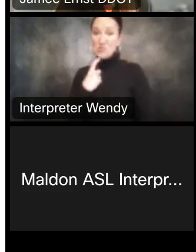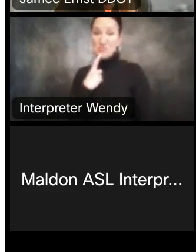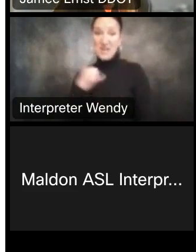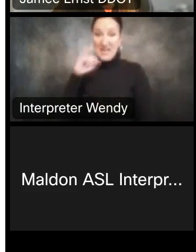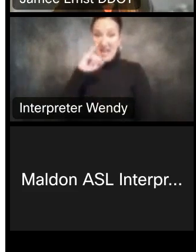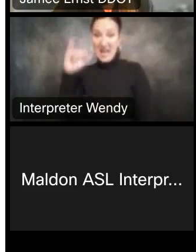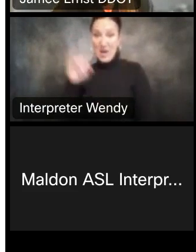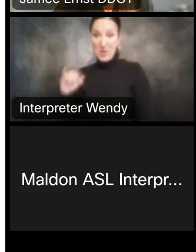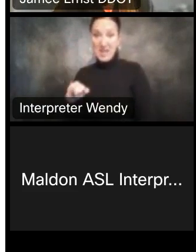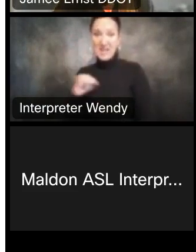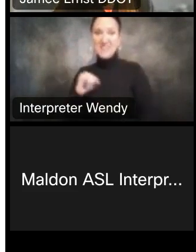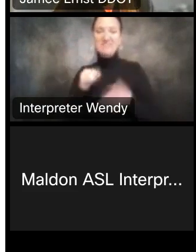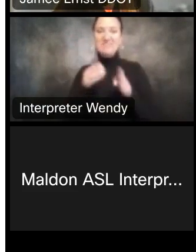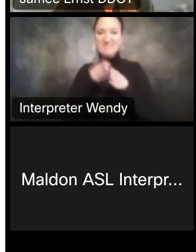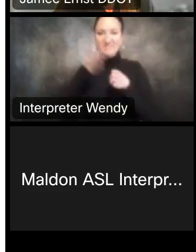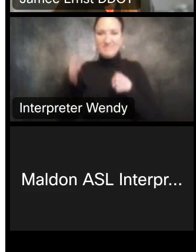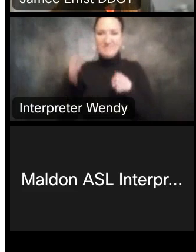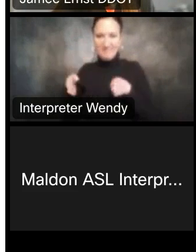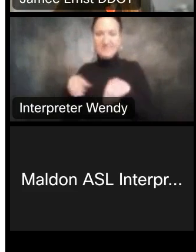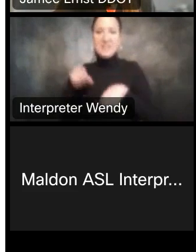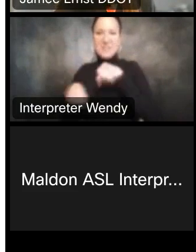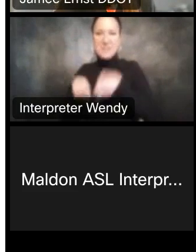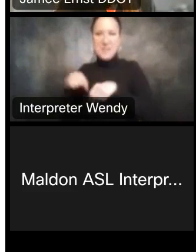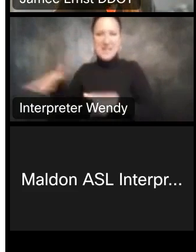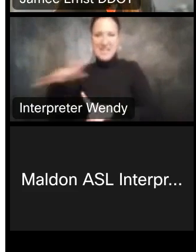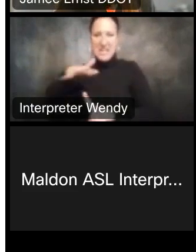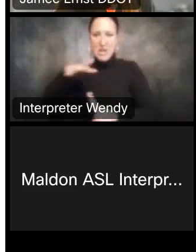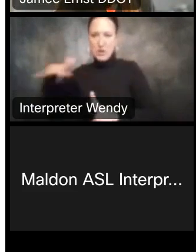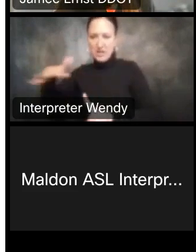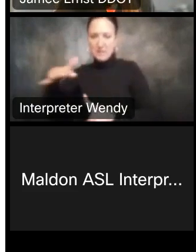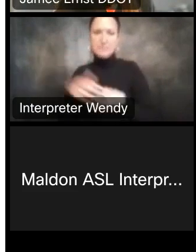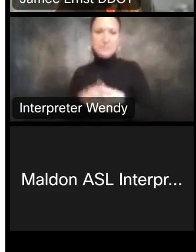screen shows the adjacent bike infrastructure to the project area.